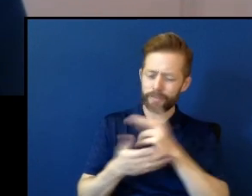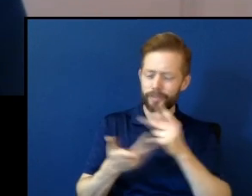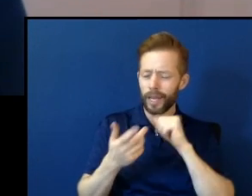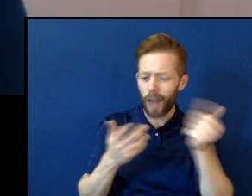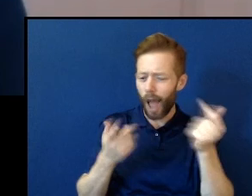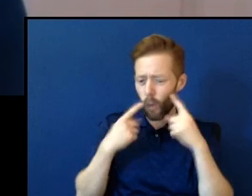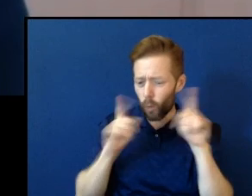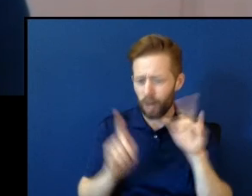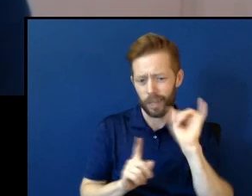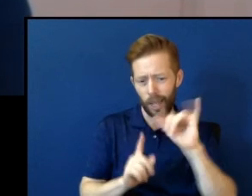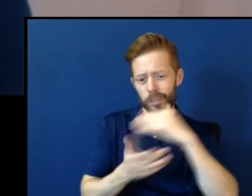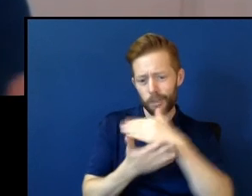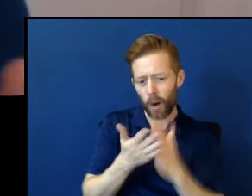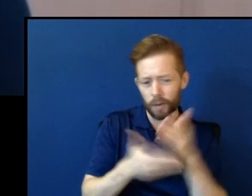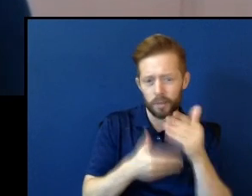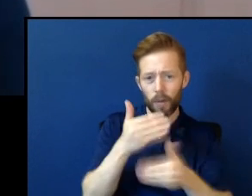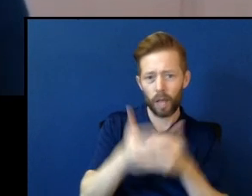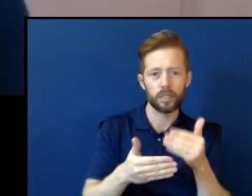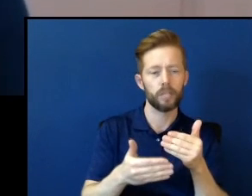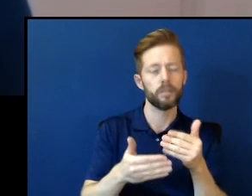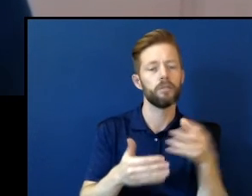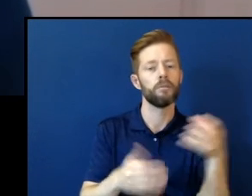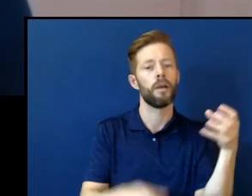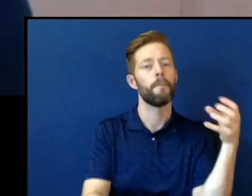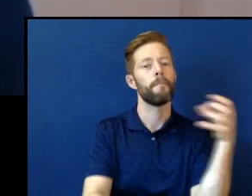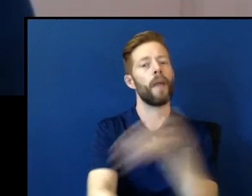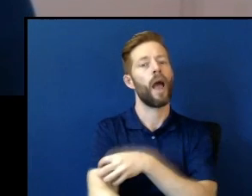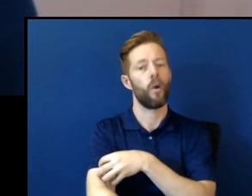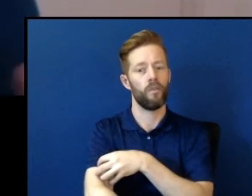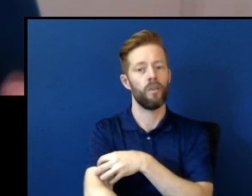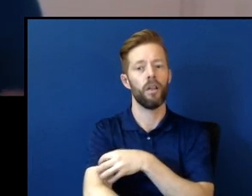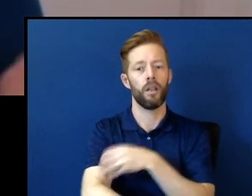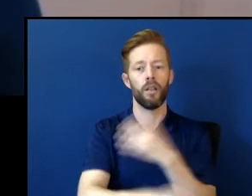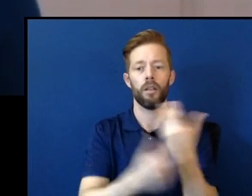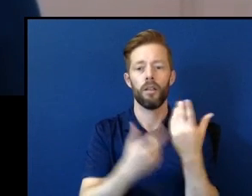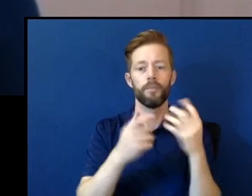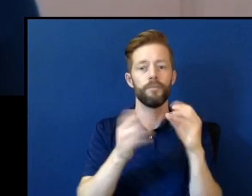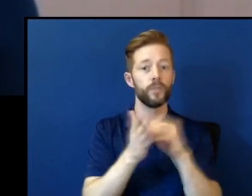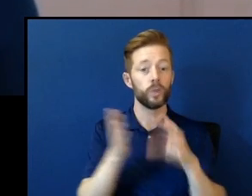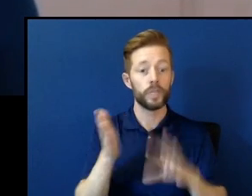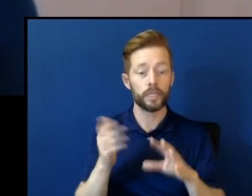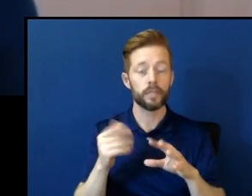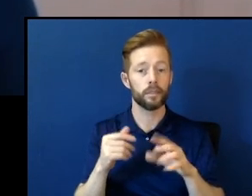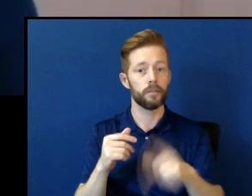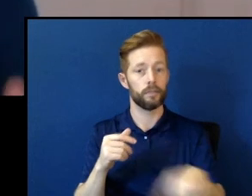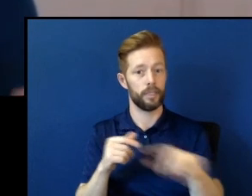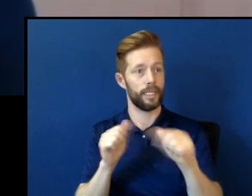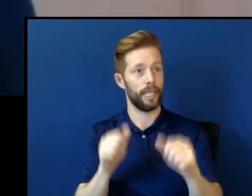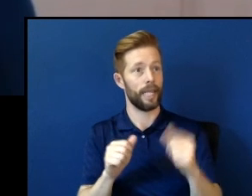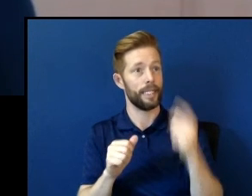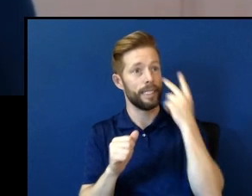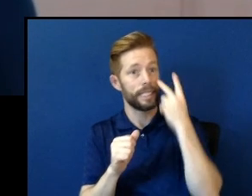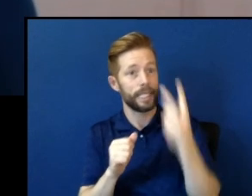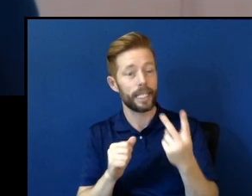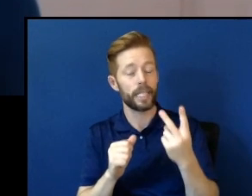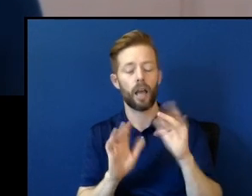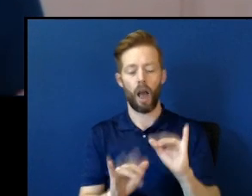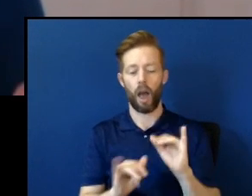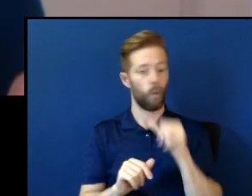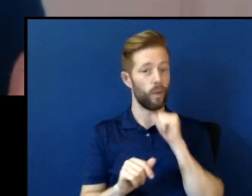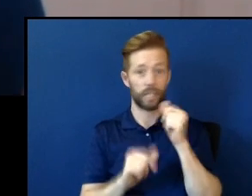of the process really was surprisingly powerful, that students do just see those types